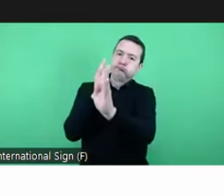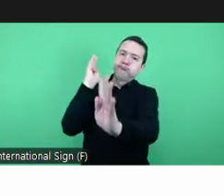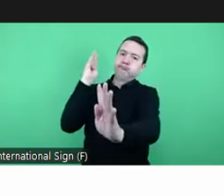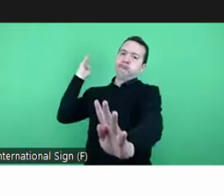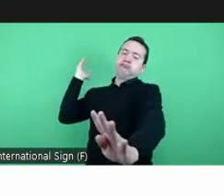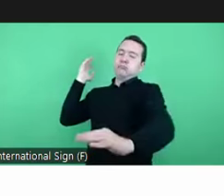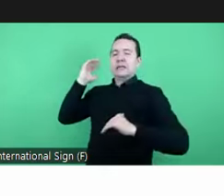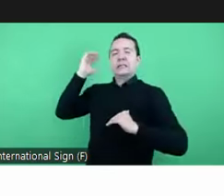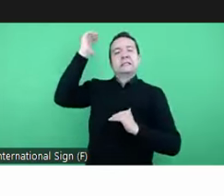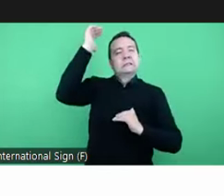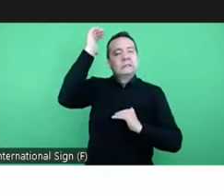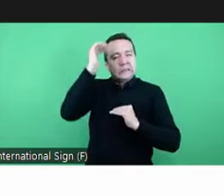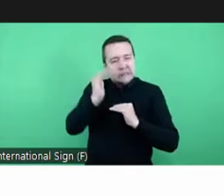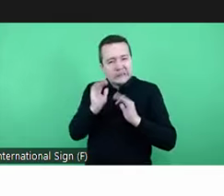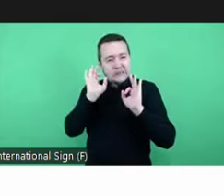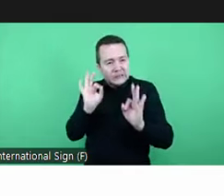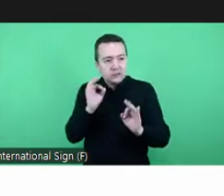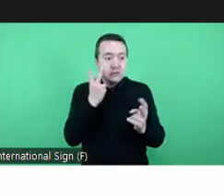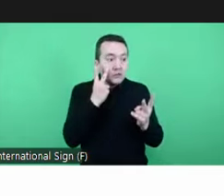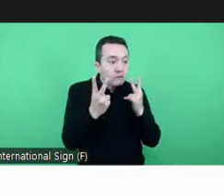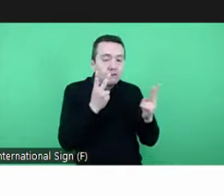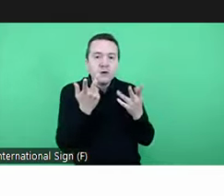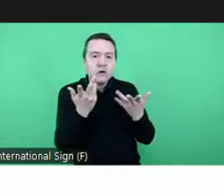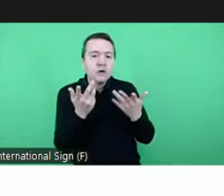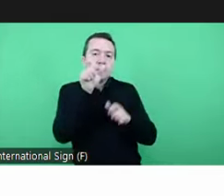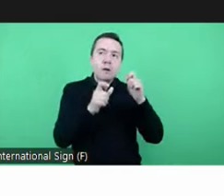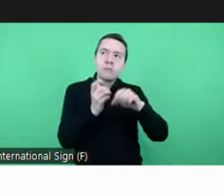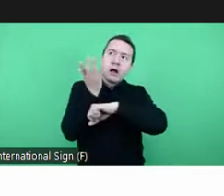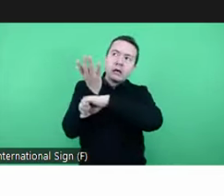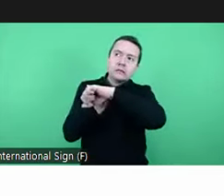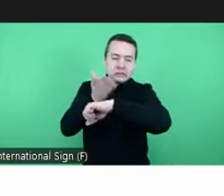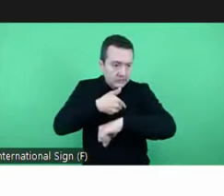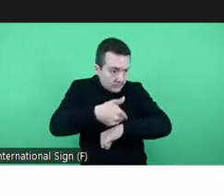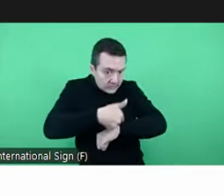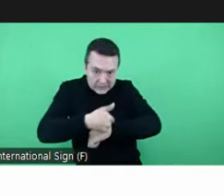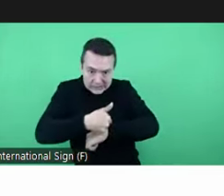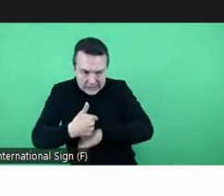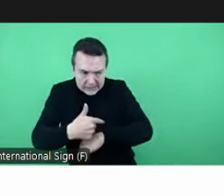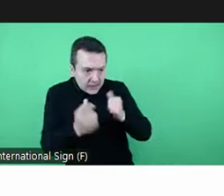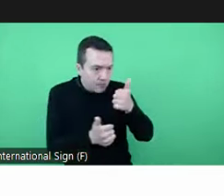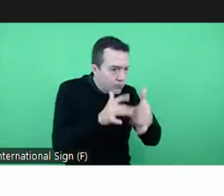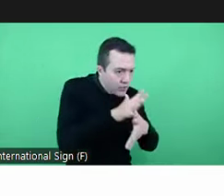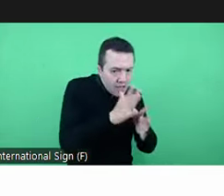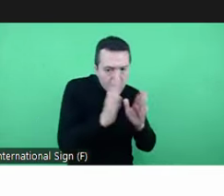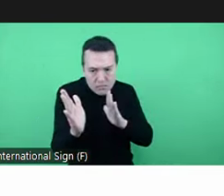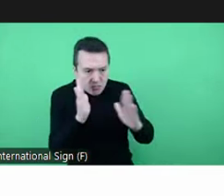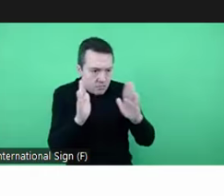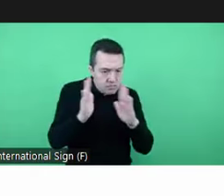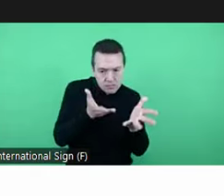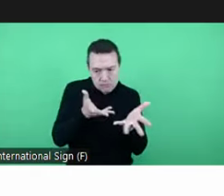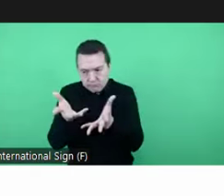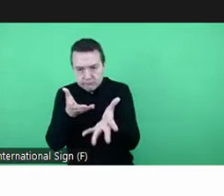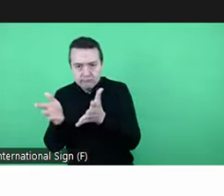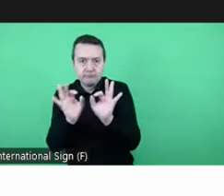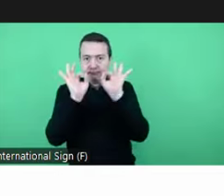waiting times and improving time measurement and demand prioritization,